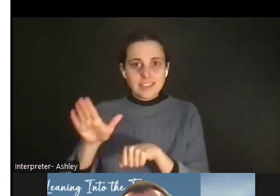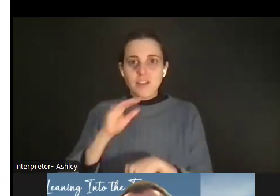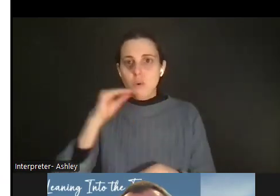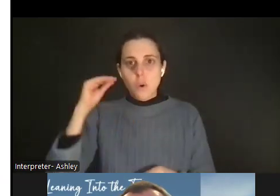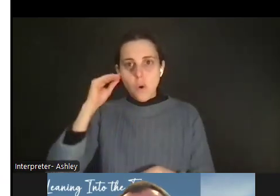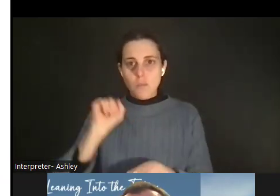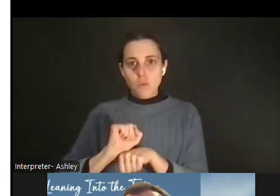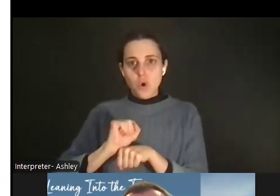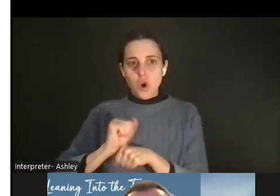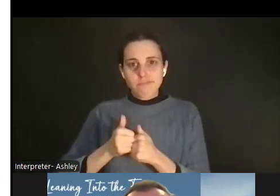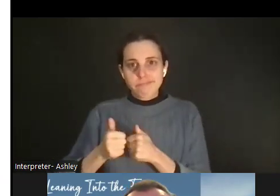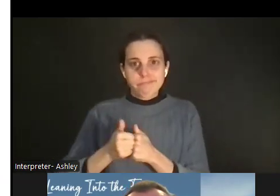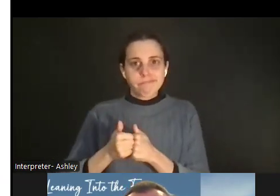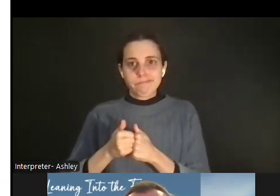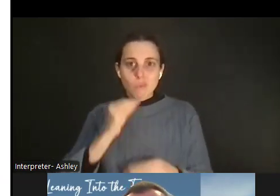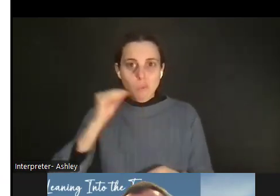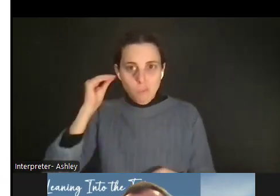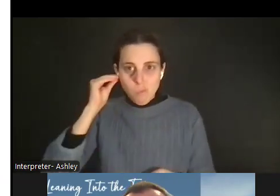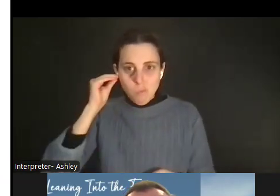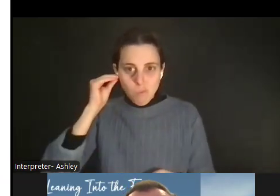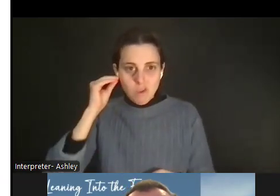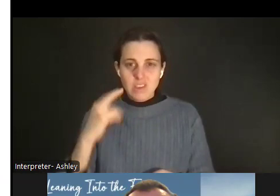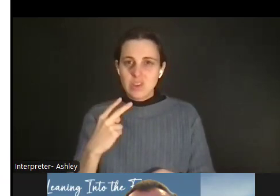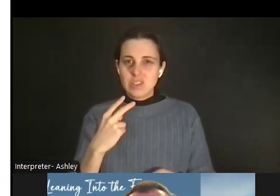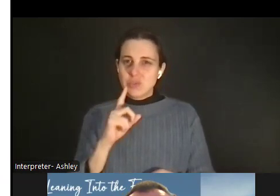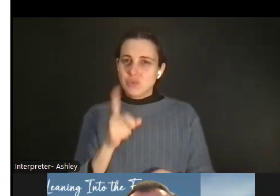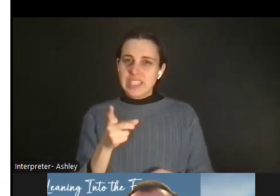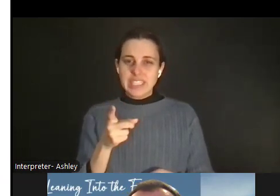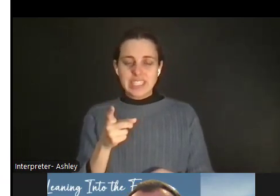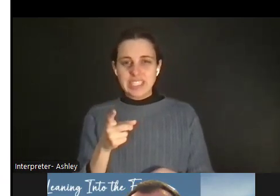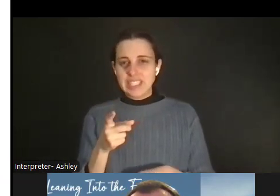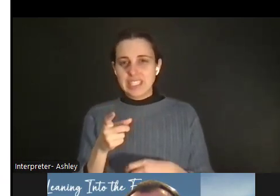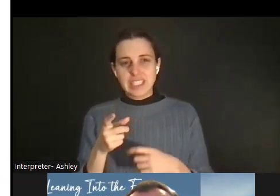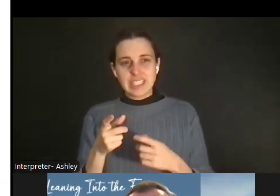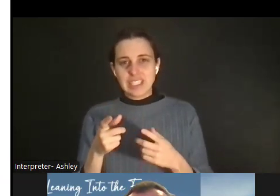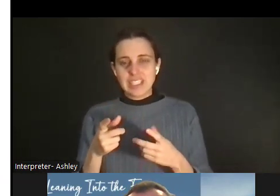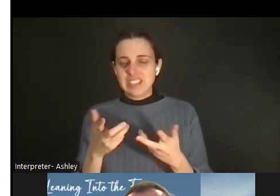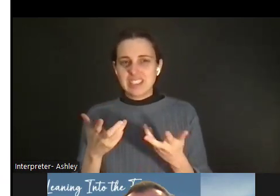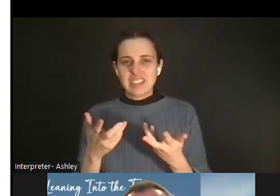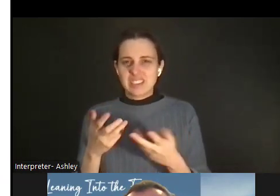big struggle, and that really put a dent into those personal daily huddles.